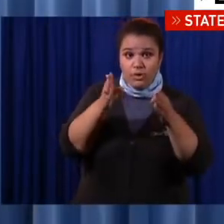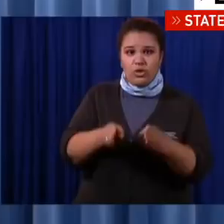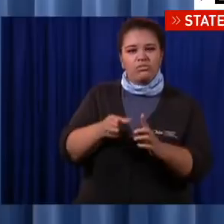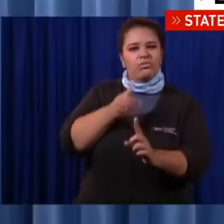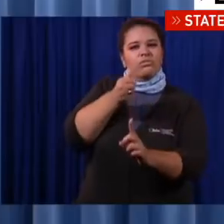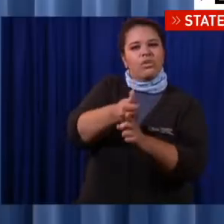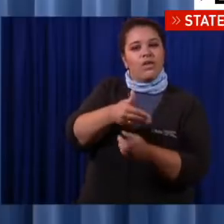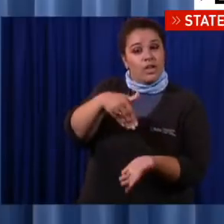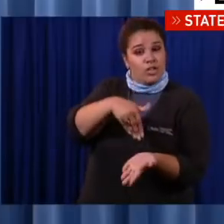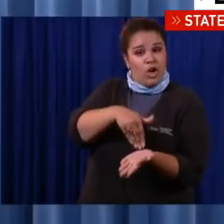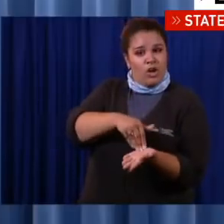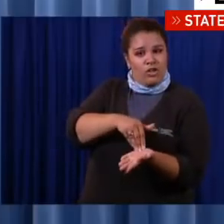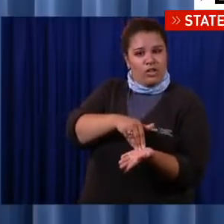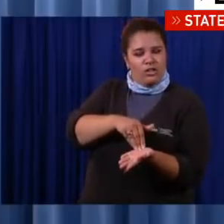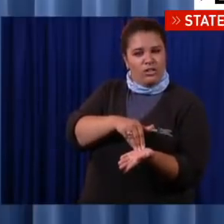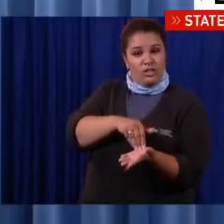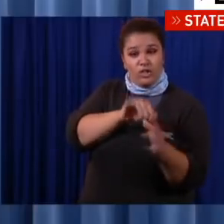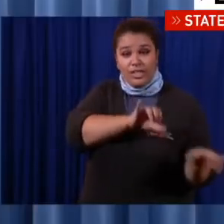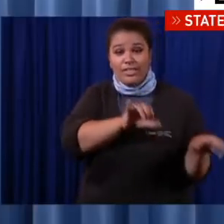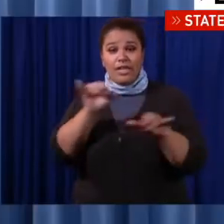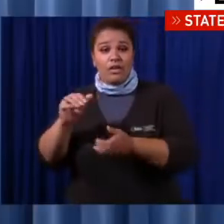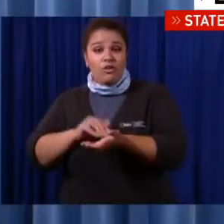is?